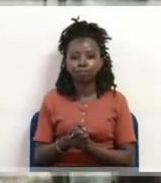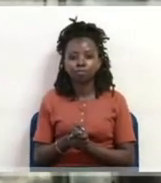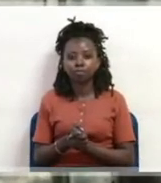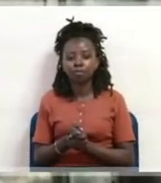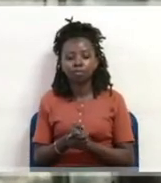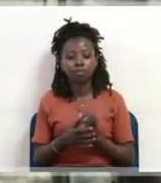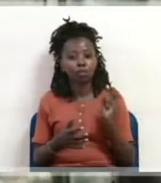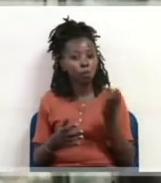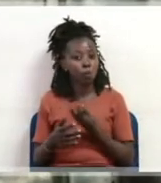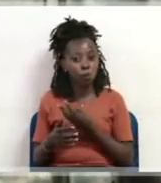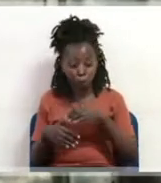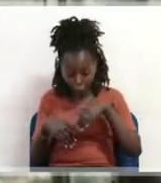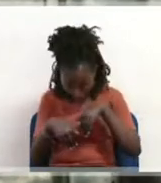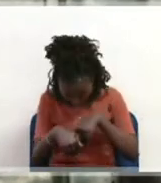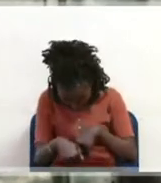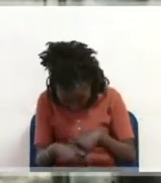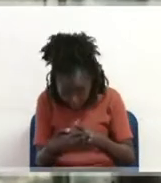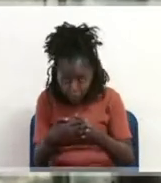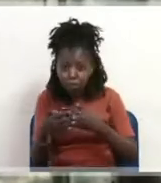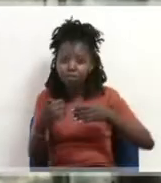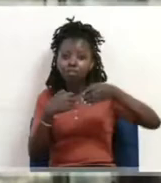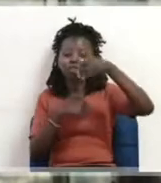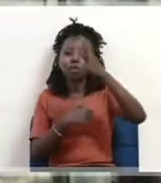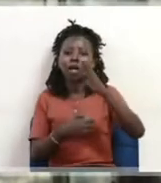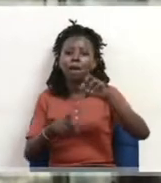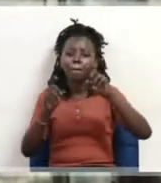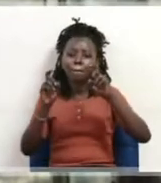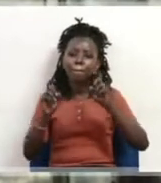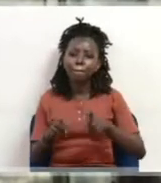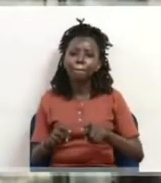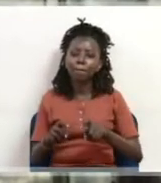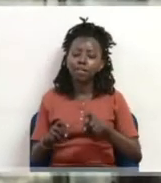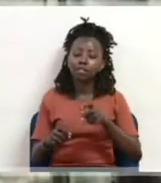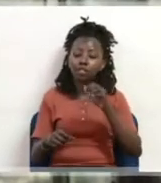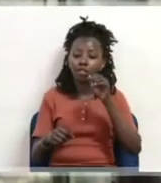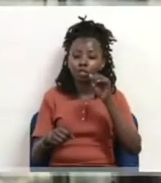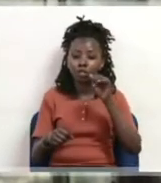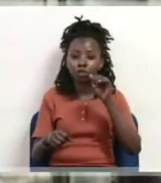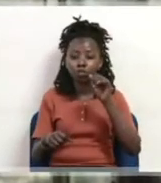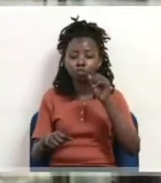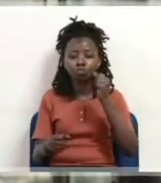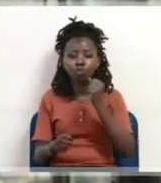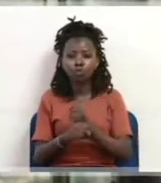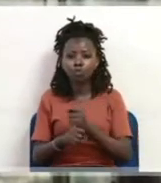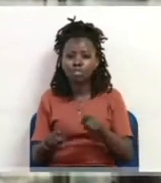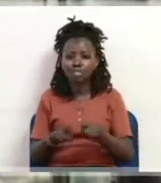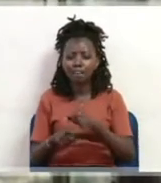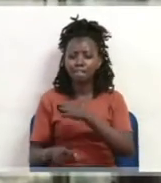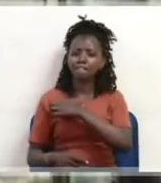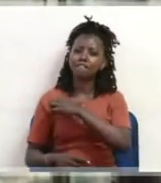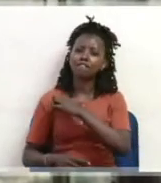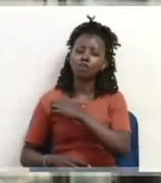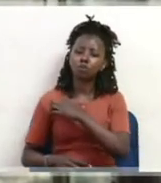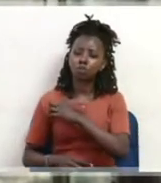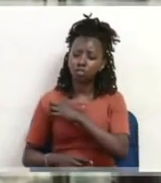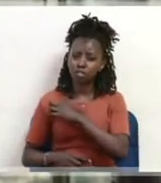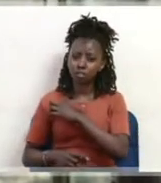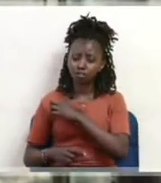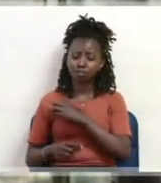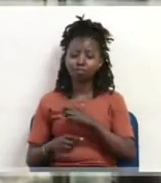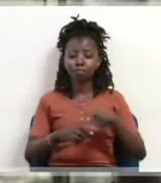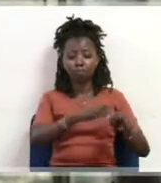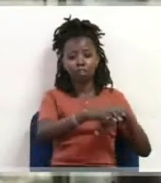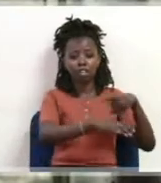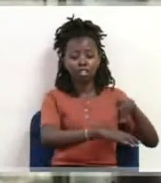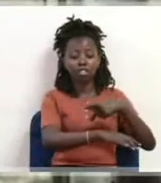We bow down before God and we have to do it willingly. Psalms 86 verse 9, O nation whom